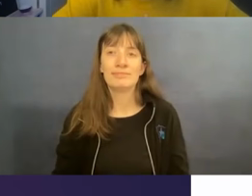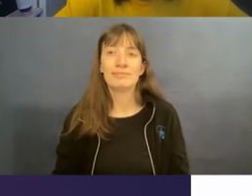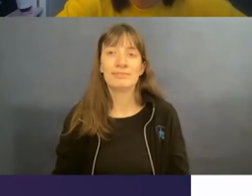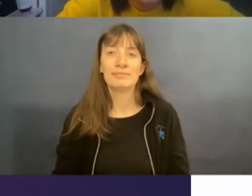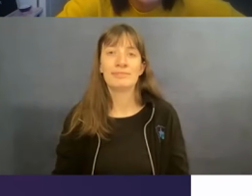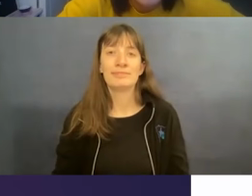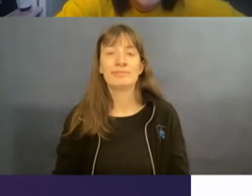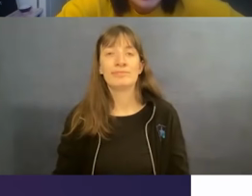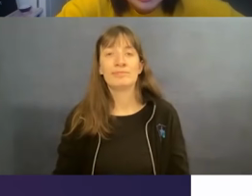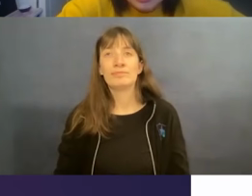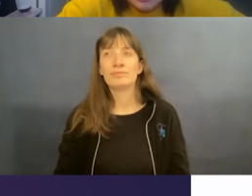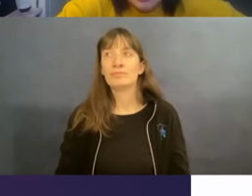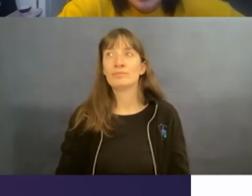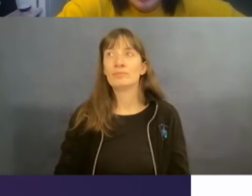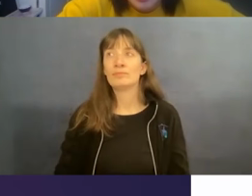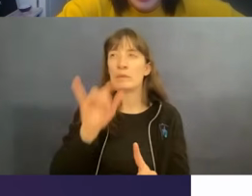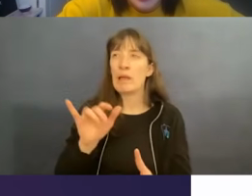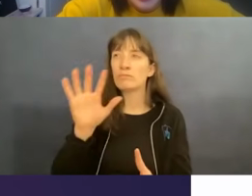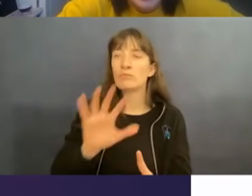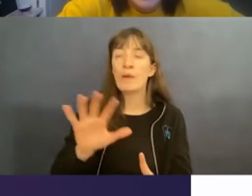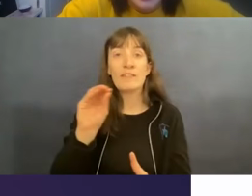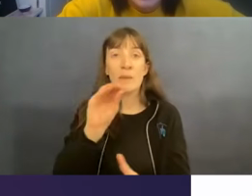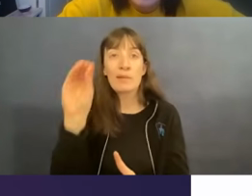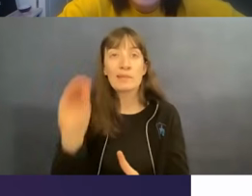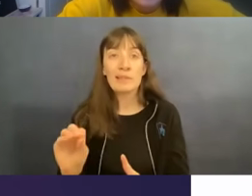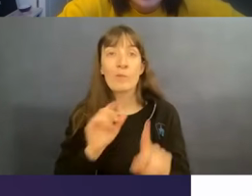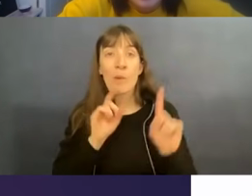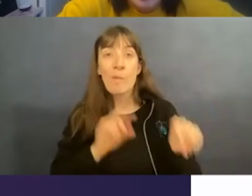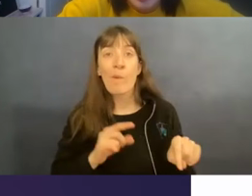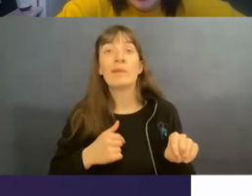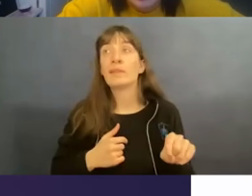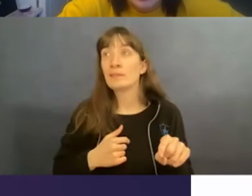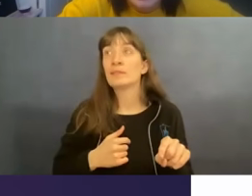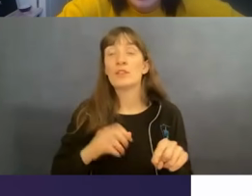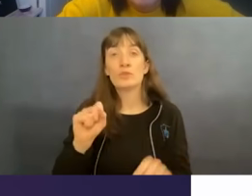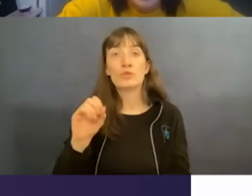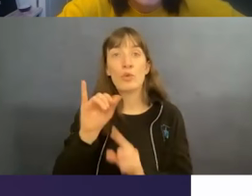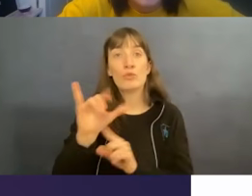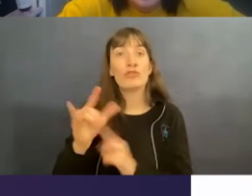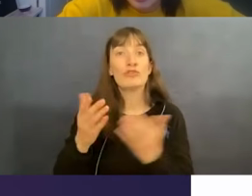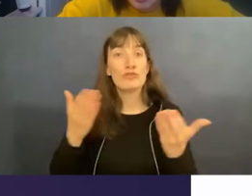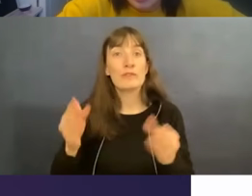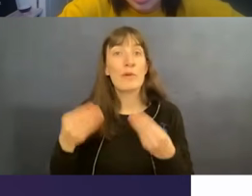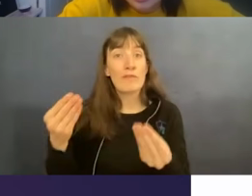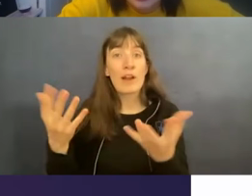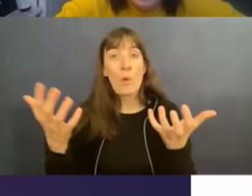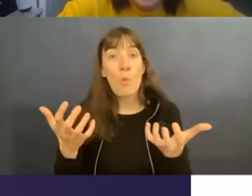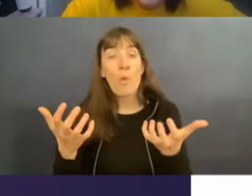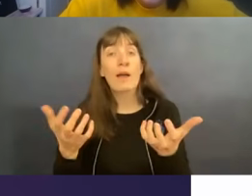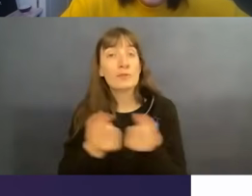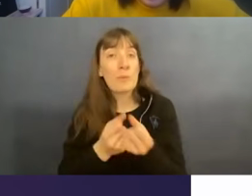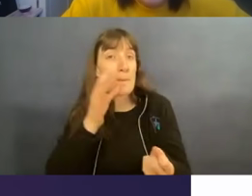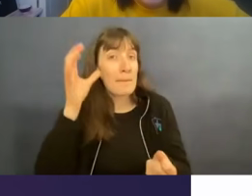So it looks like 50% reported that they're a social service provider looking to help parents support their